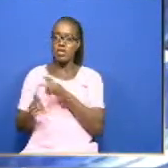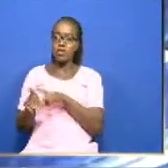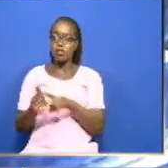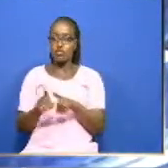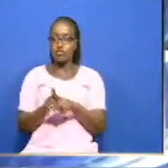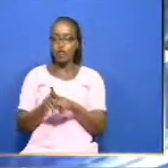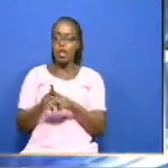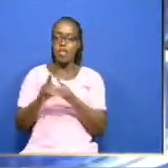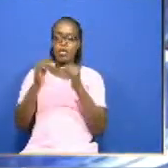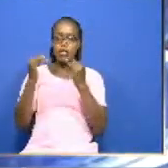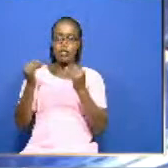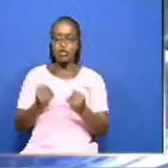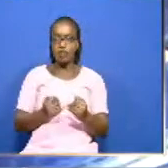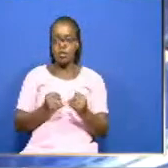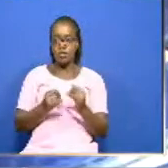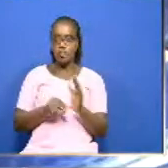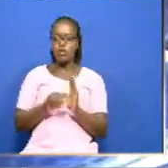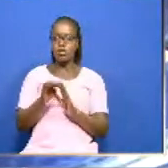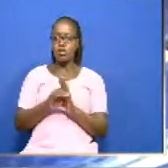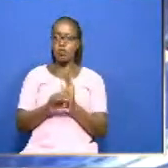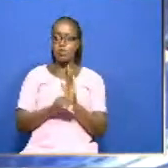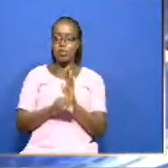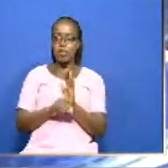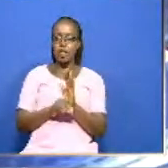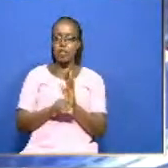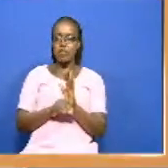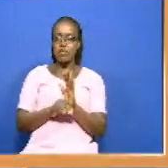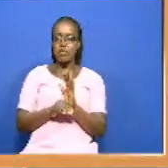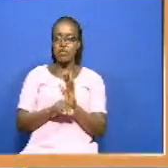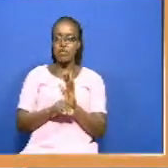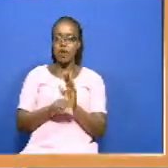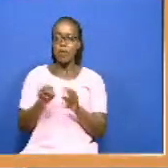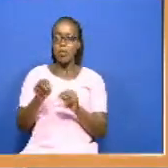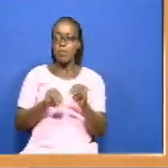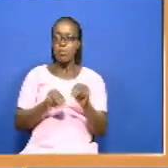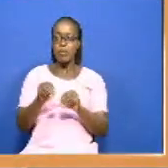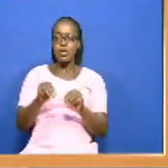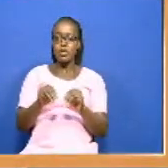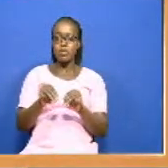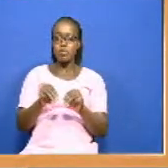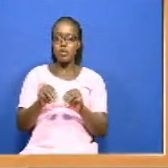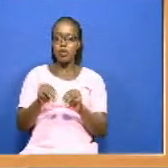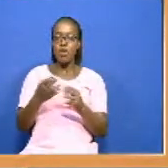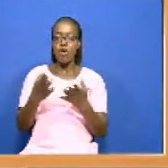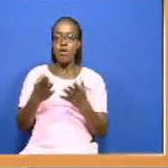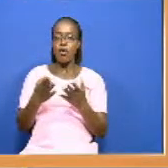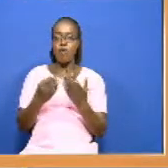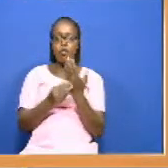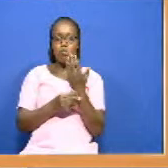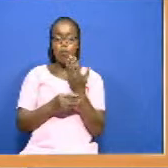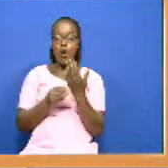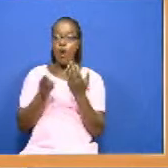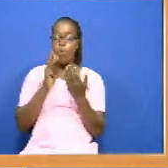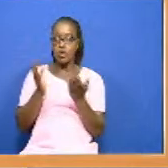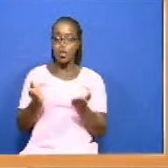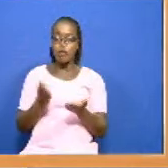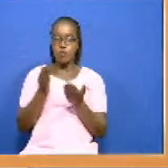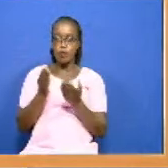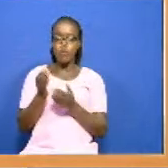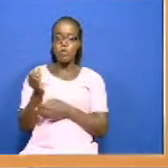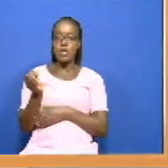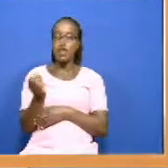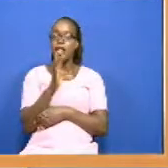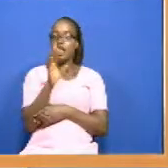also introduced into the program the component of management of scarce water through improved irrigation and